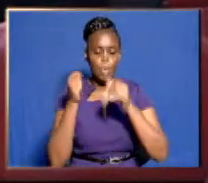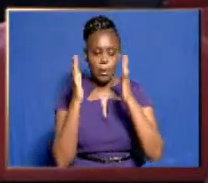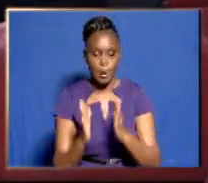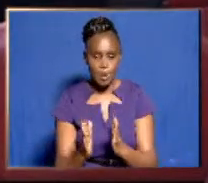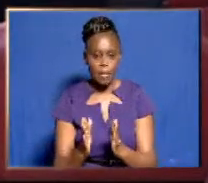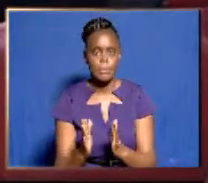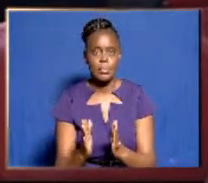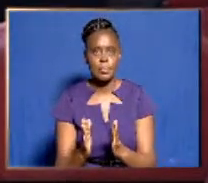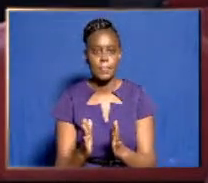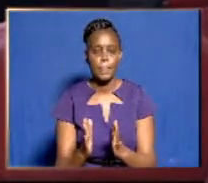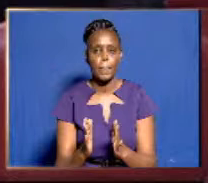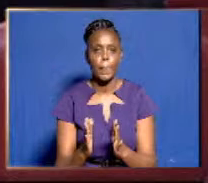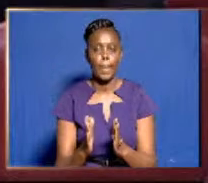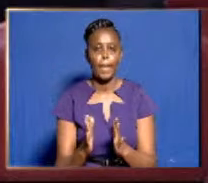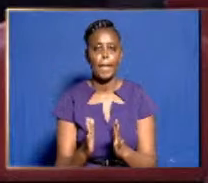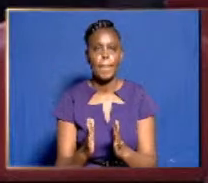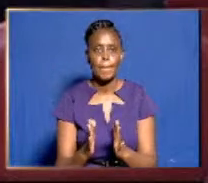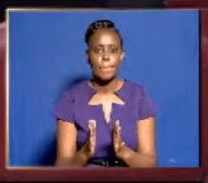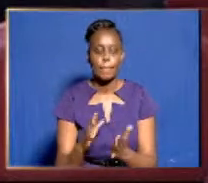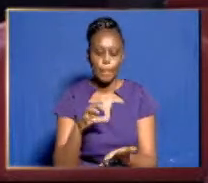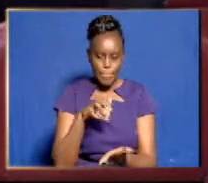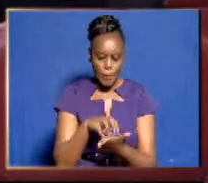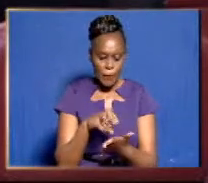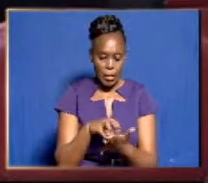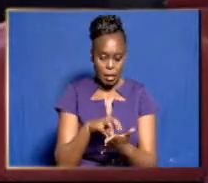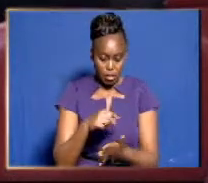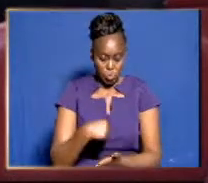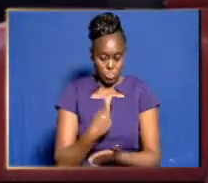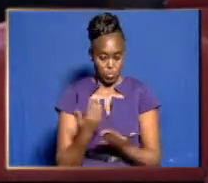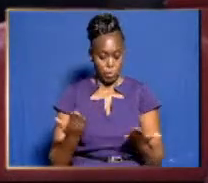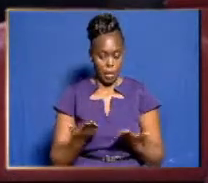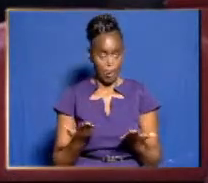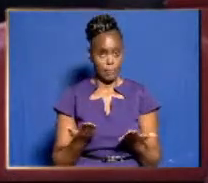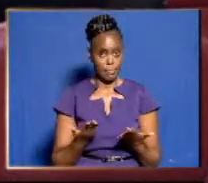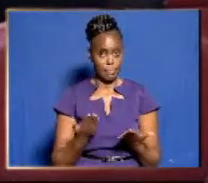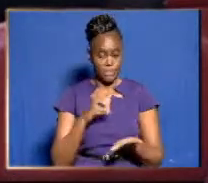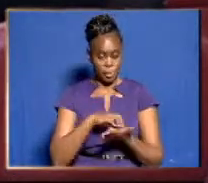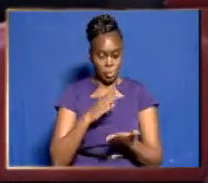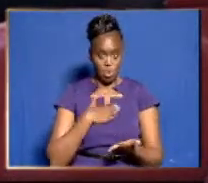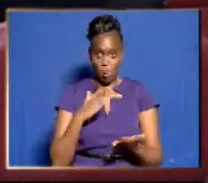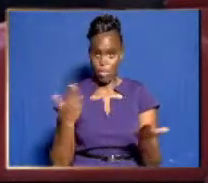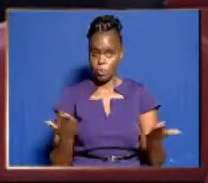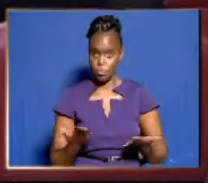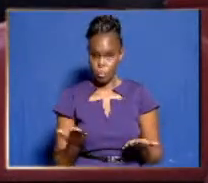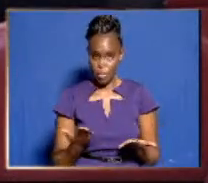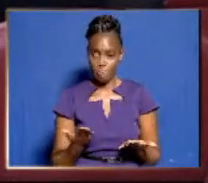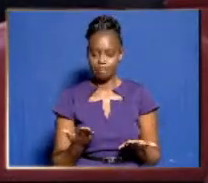Speaker, the situation that we find ourselves in calls for